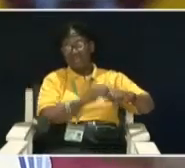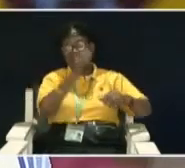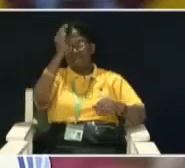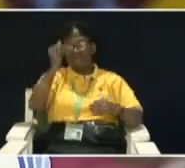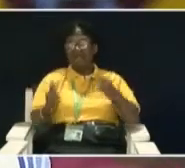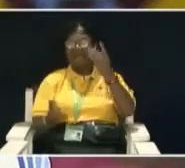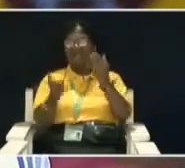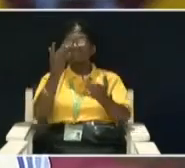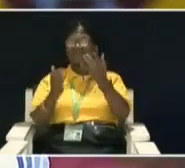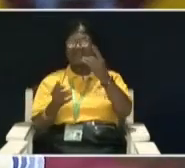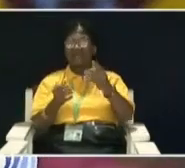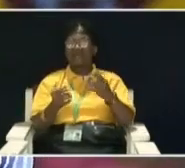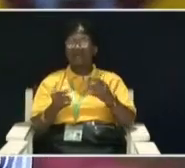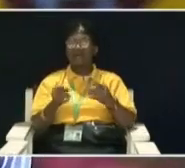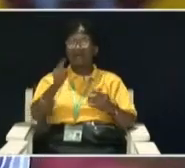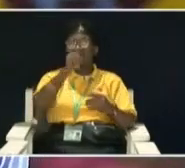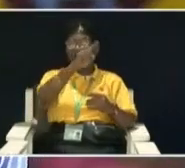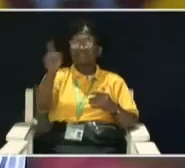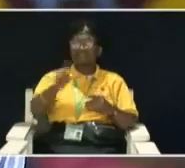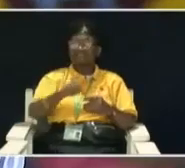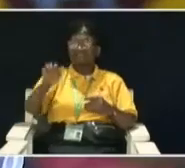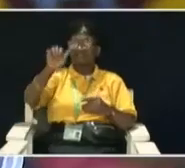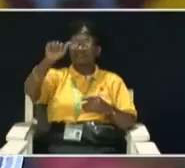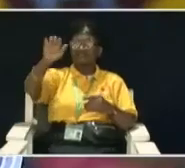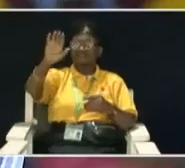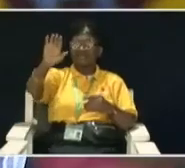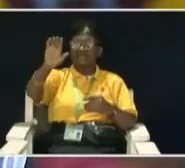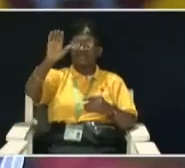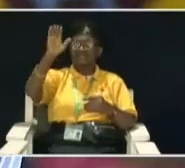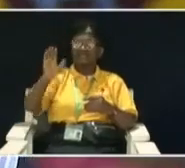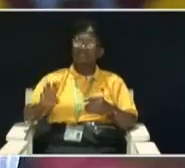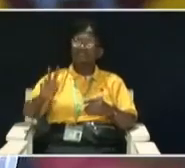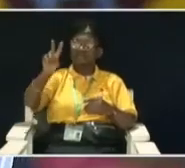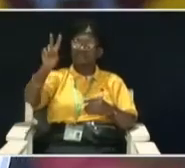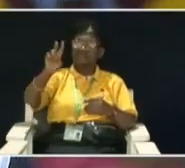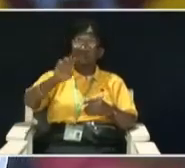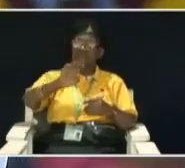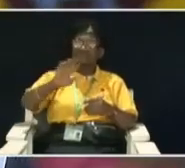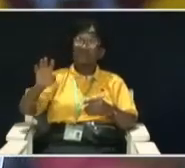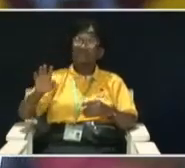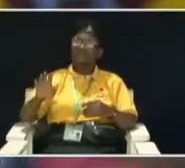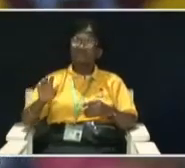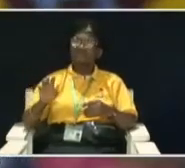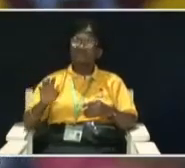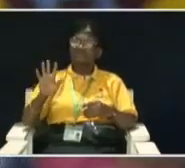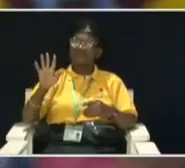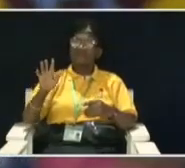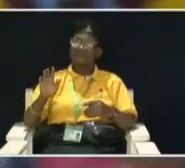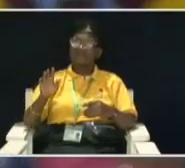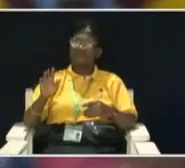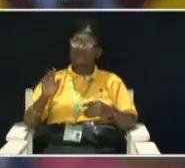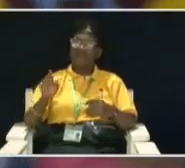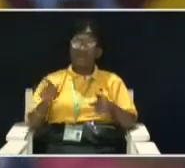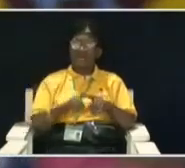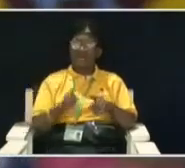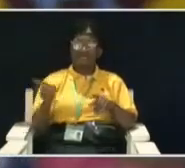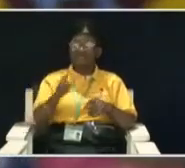Zechariah chapter 2, verse 5. Oh, by the way, as you are opening your